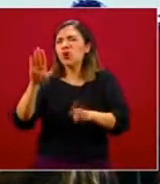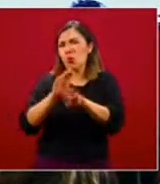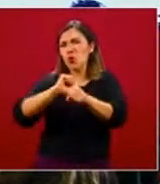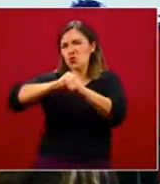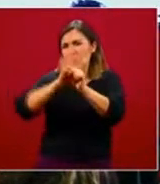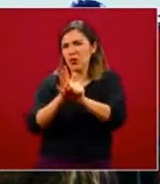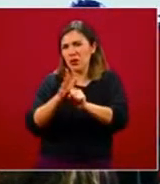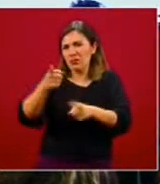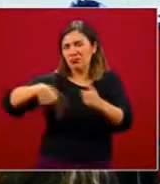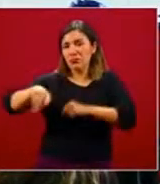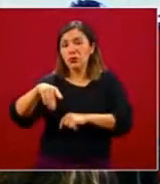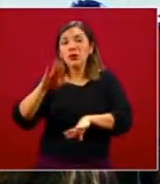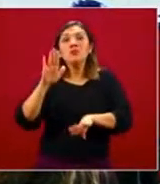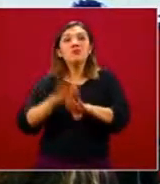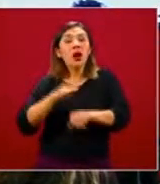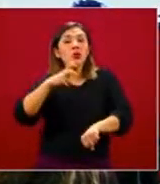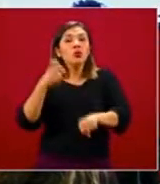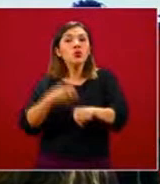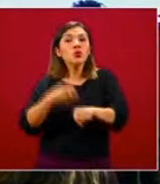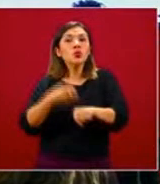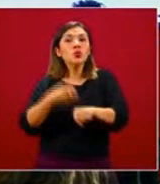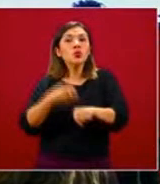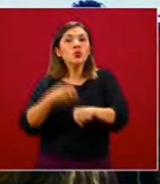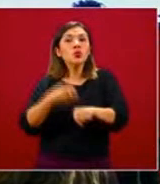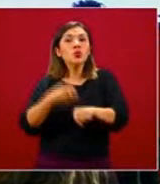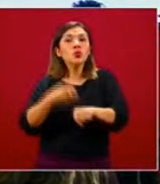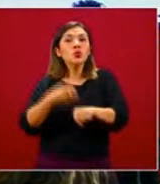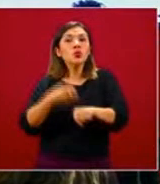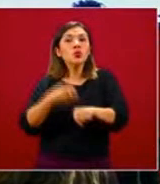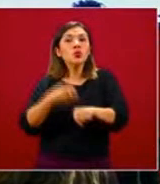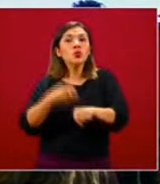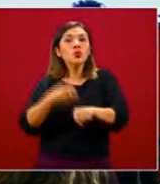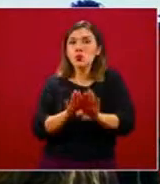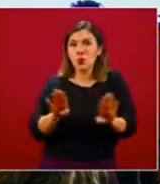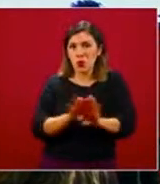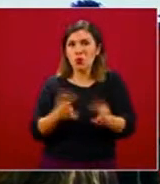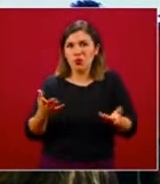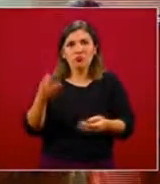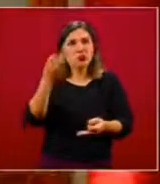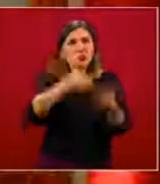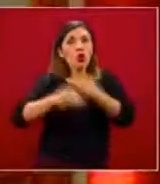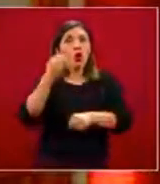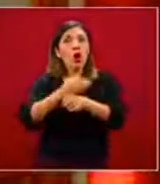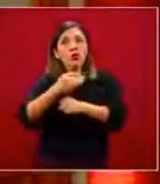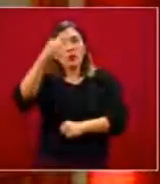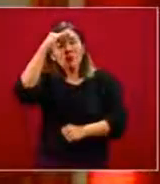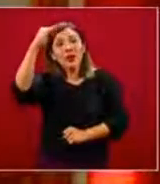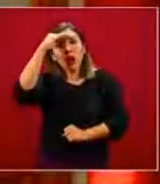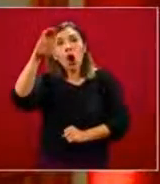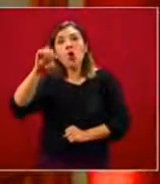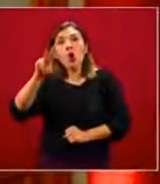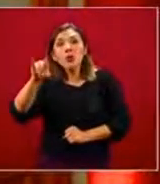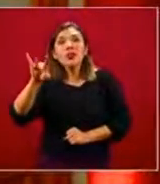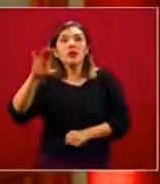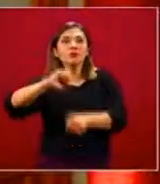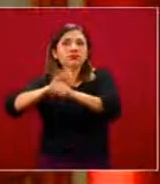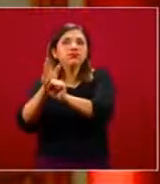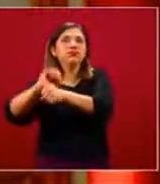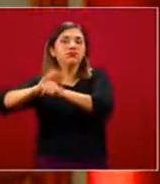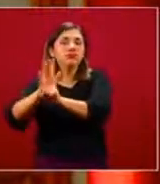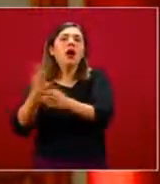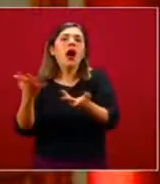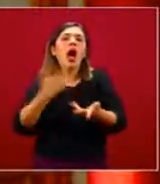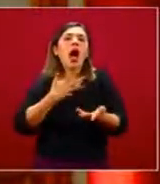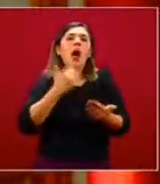COVID, qué tanto impacta en la vigilancia considering that epidemiológica, we ¿no? are in a Digo, porque si situation of todo a el mundo está pandemic pensando en and COVID, igual hay menos